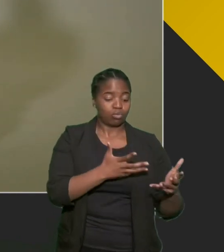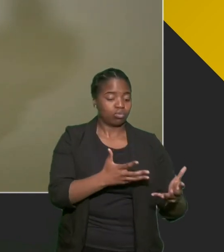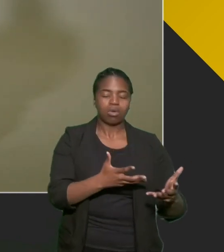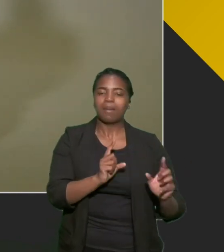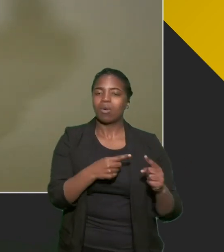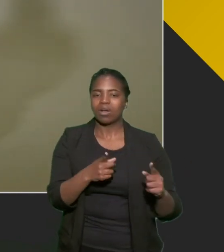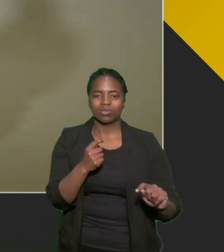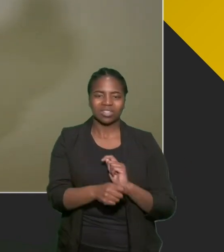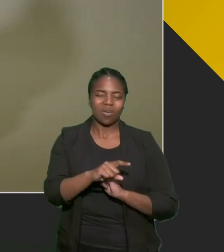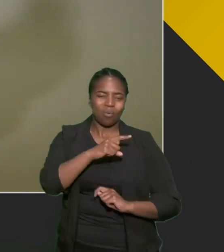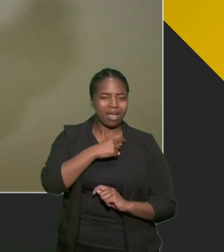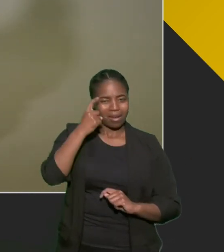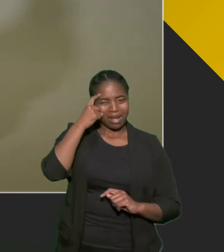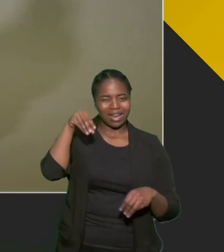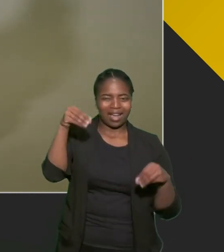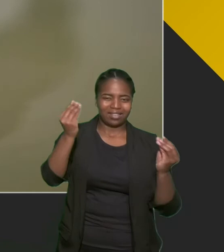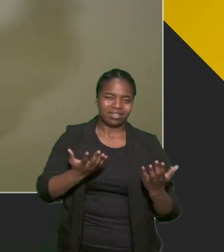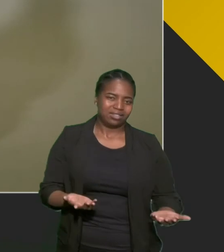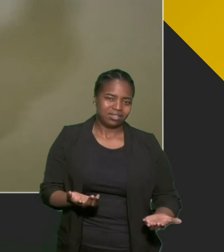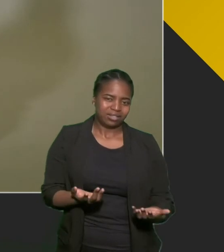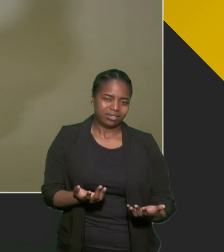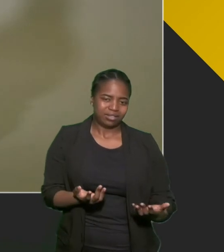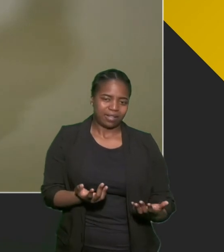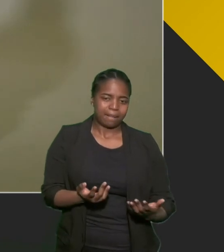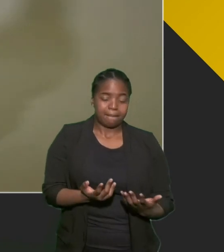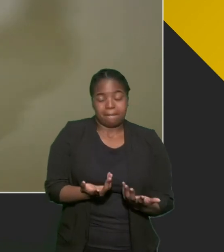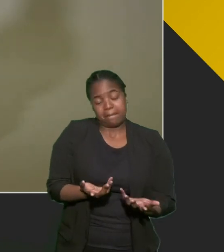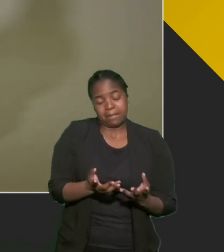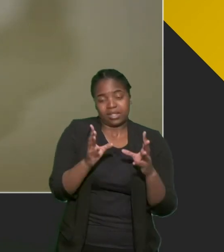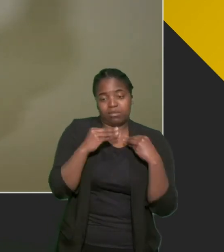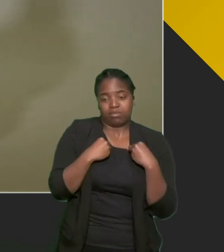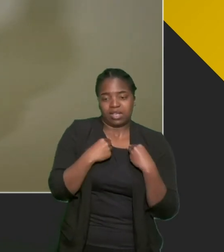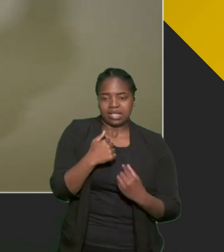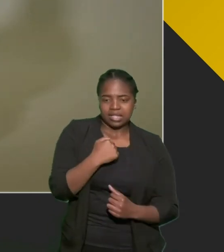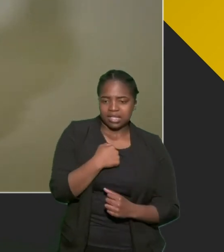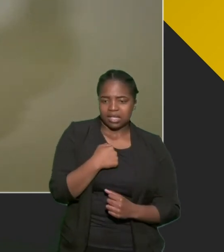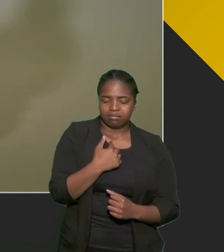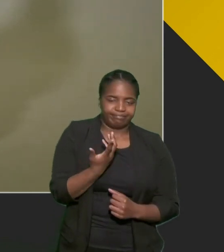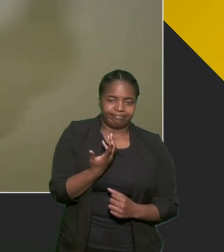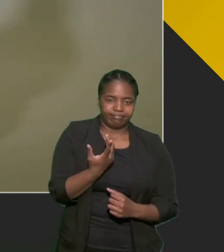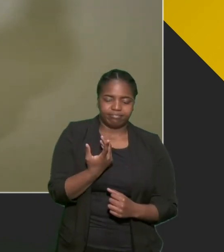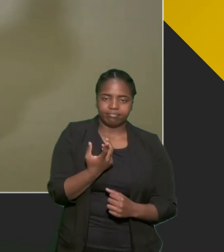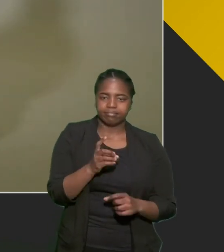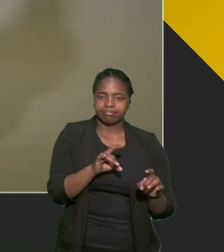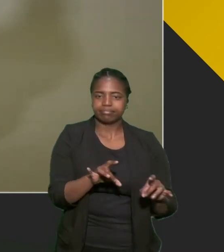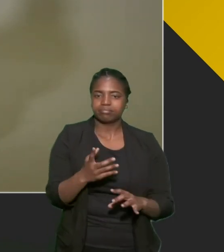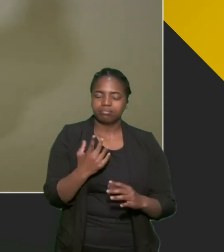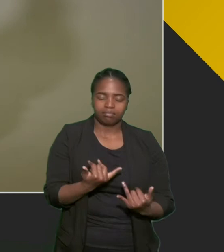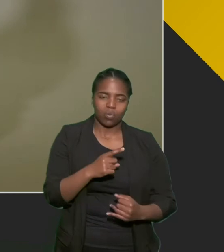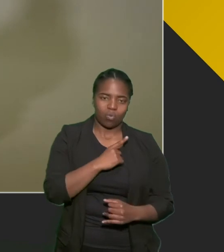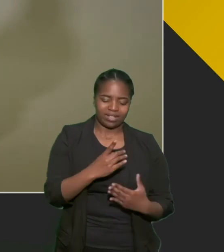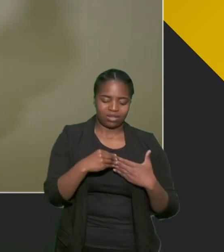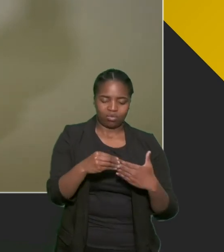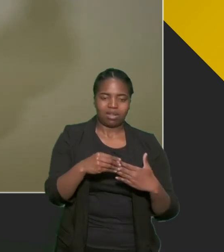the African countries kwakunje bakwemukela ukuthi kunjalo vele indlela esiyoqhubeka ngayo kubhela phambili le.